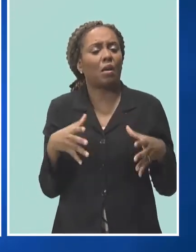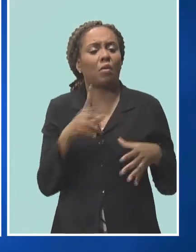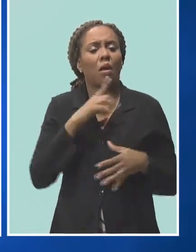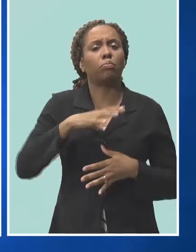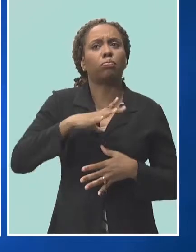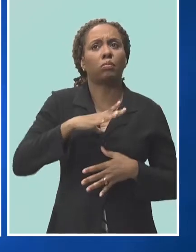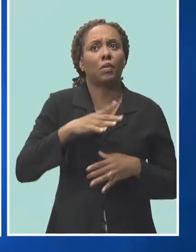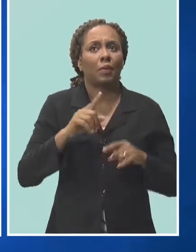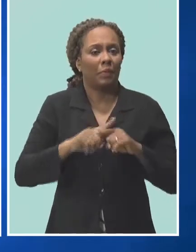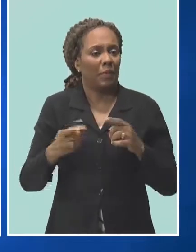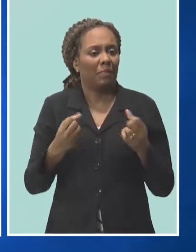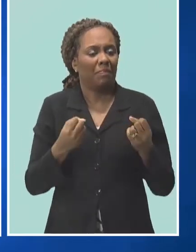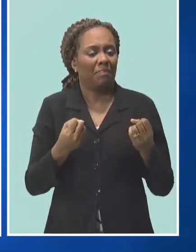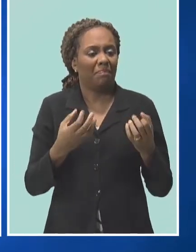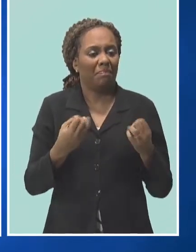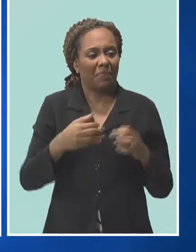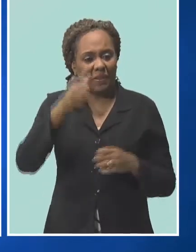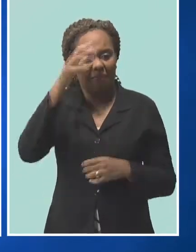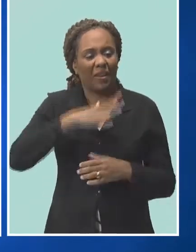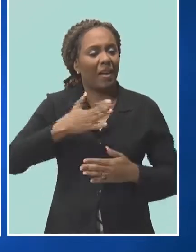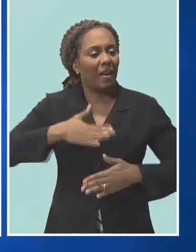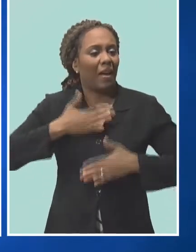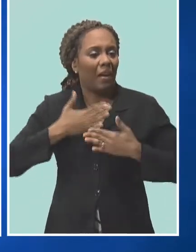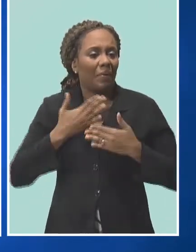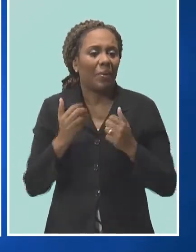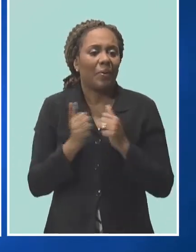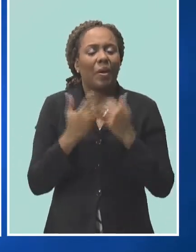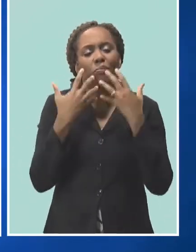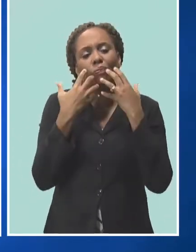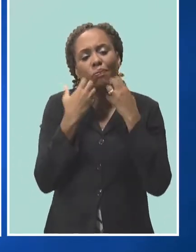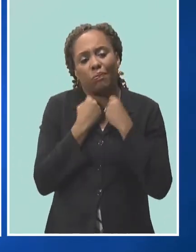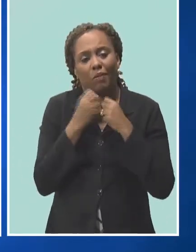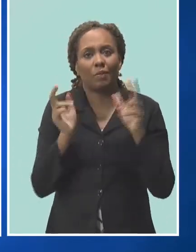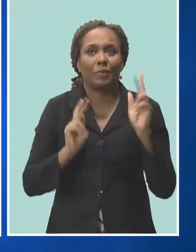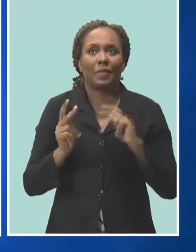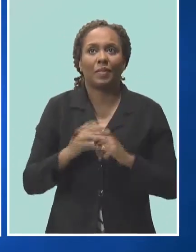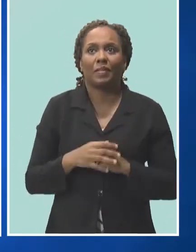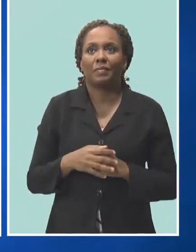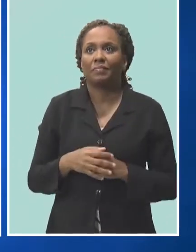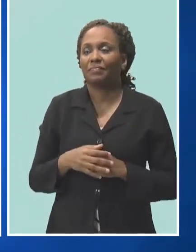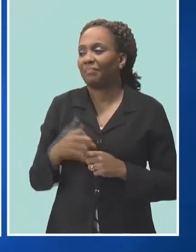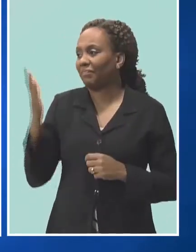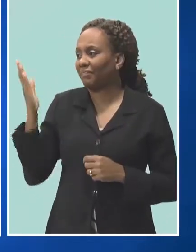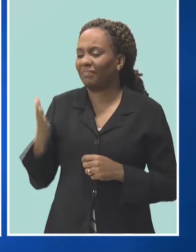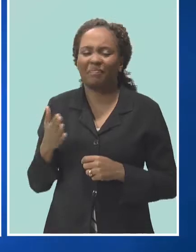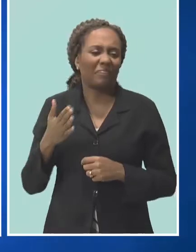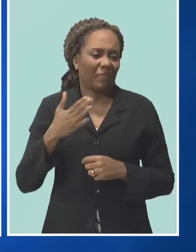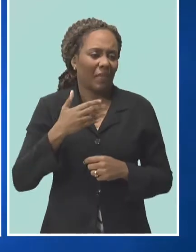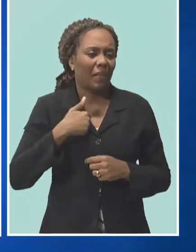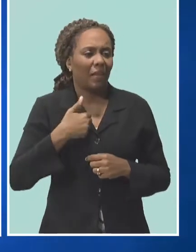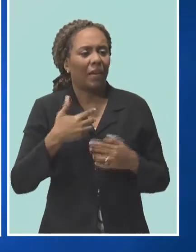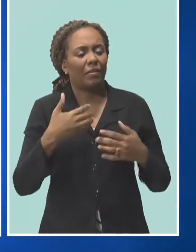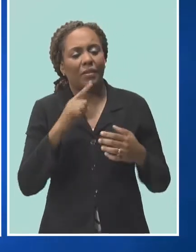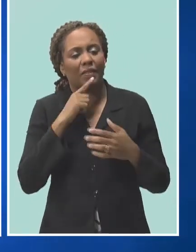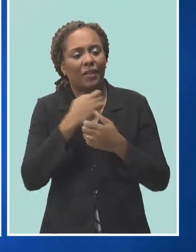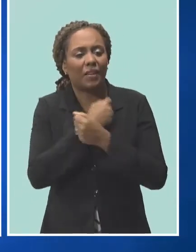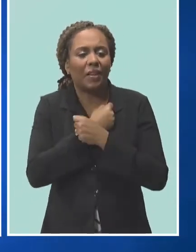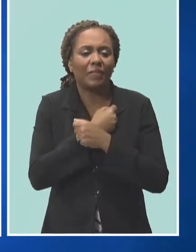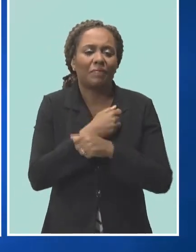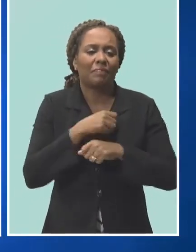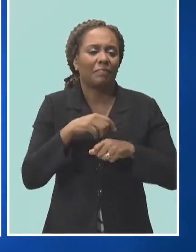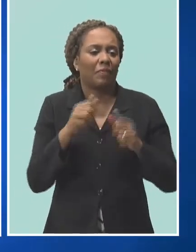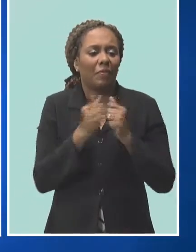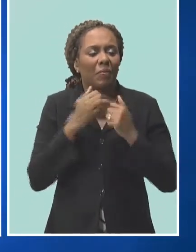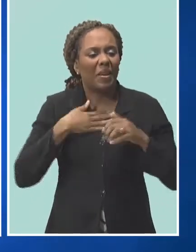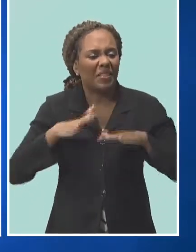contented to be spending time with their loved ones. Father's Day means to me spending time with my two children. I enjoy the